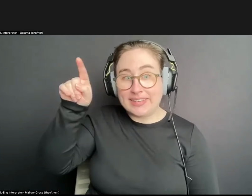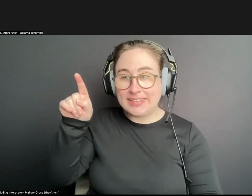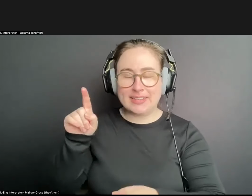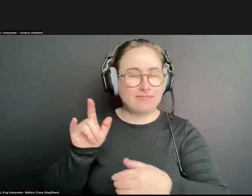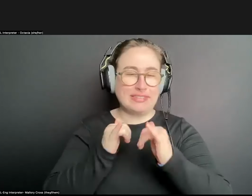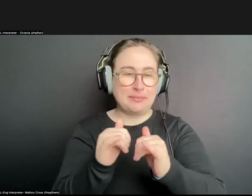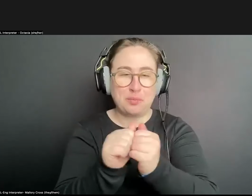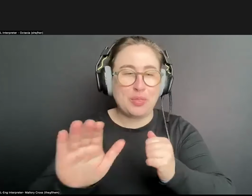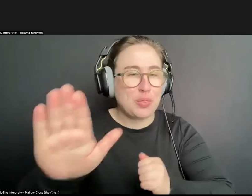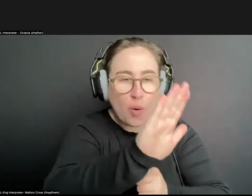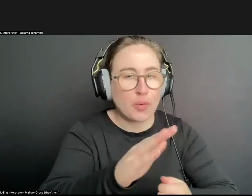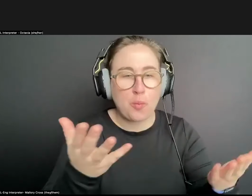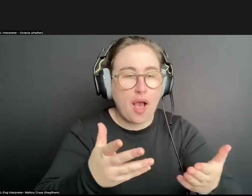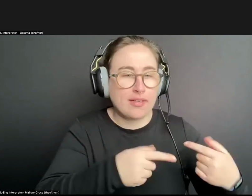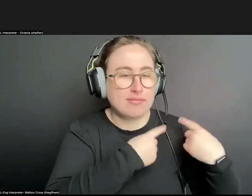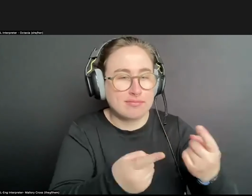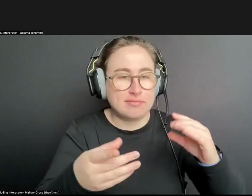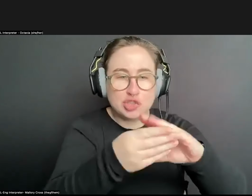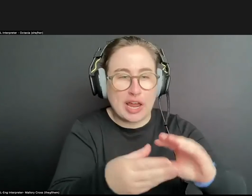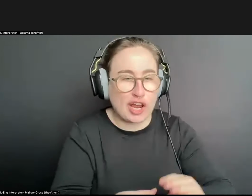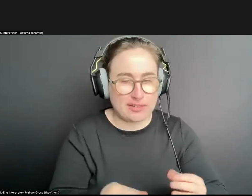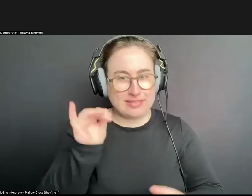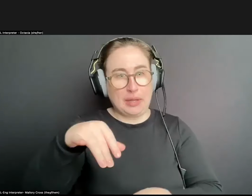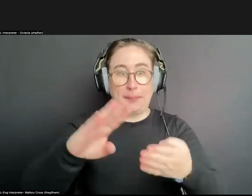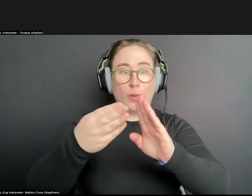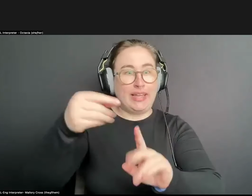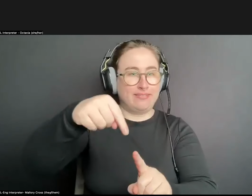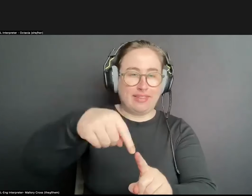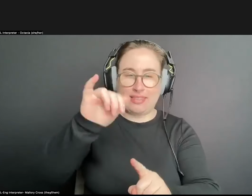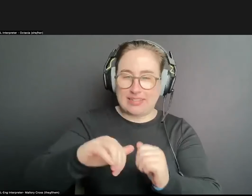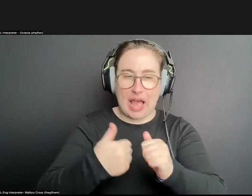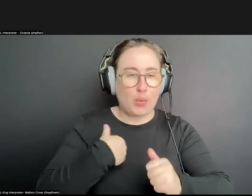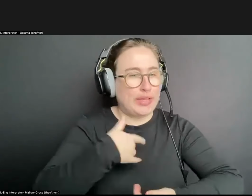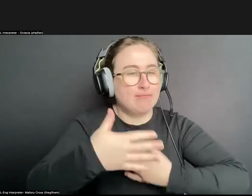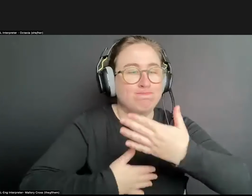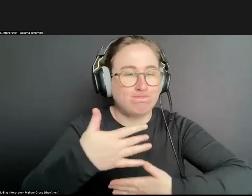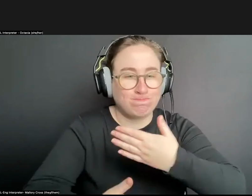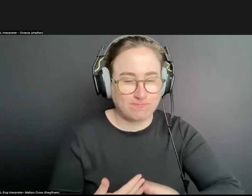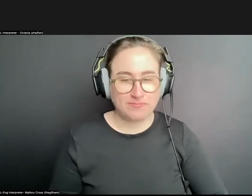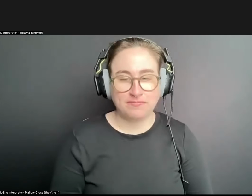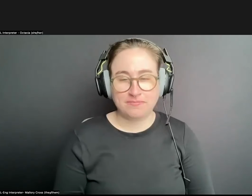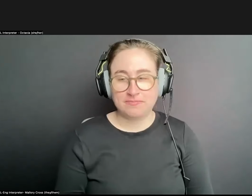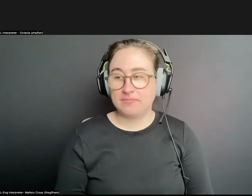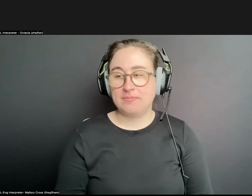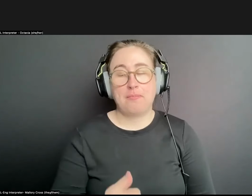shared so far, because being community is the way to move forward. And personally, I'm very grateful of this